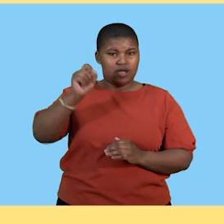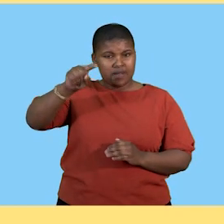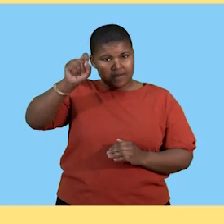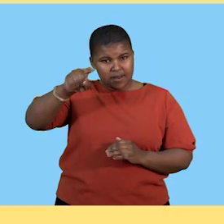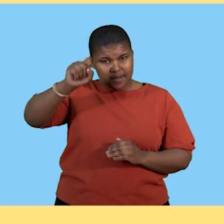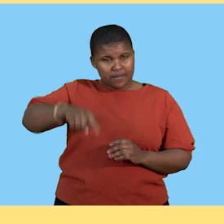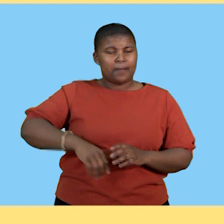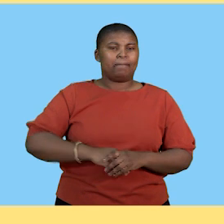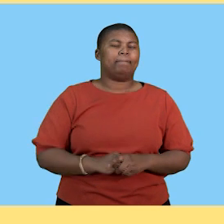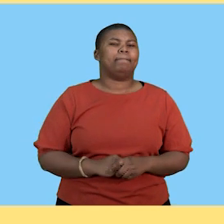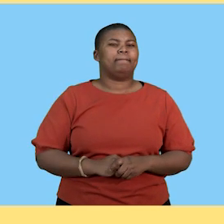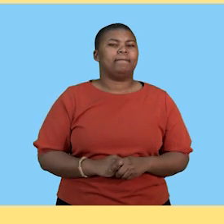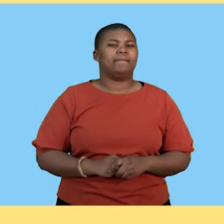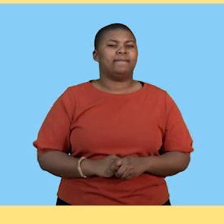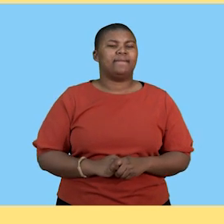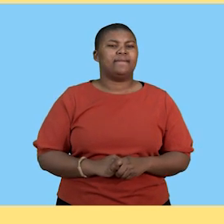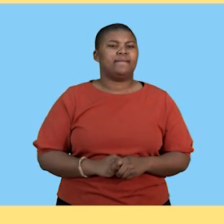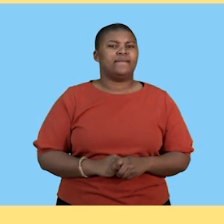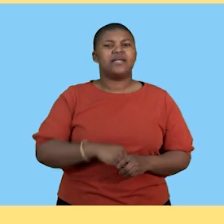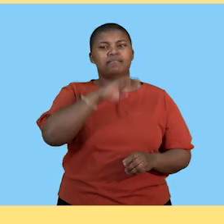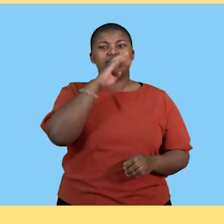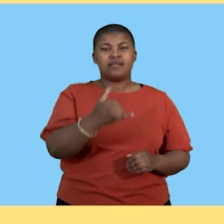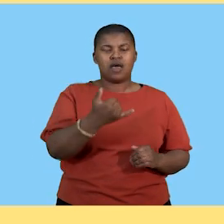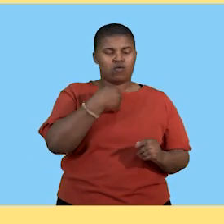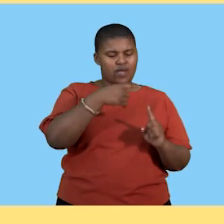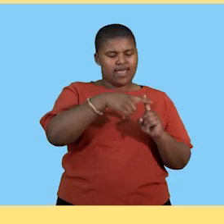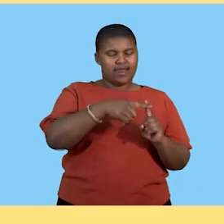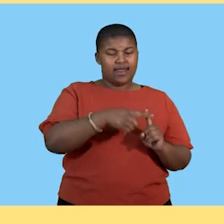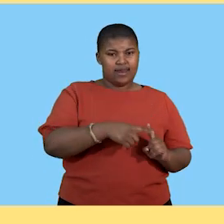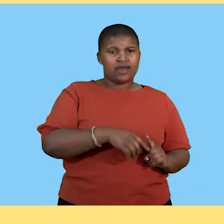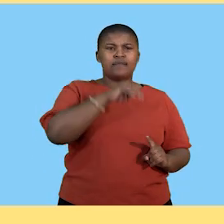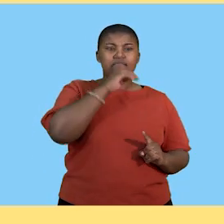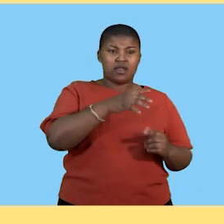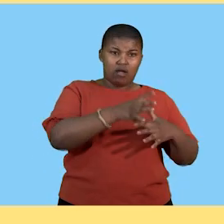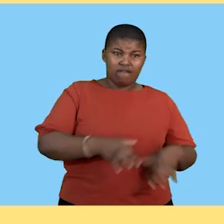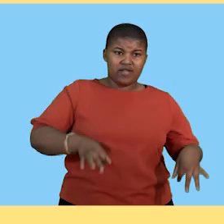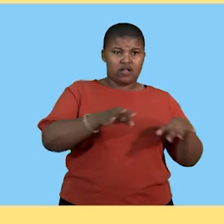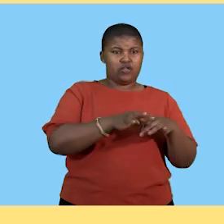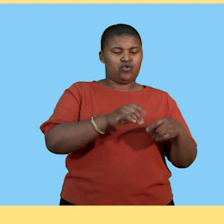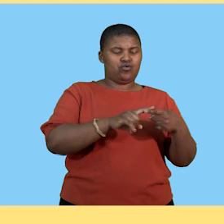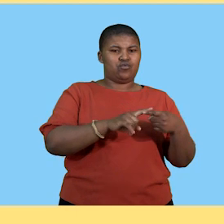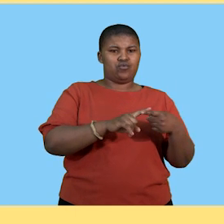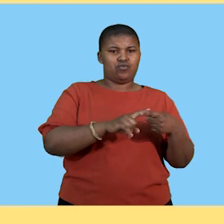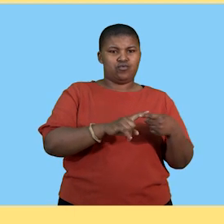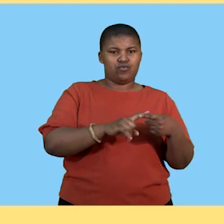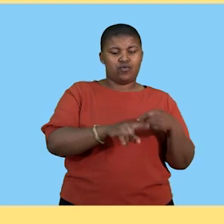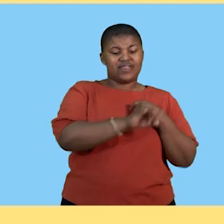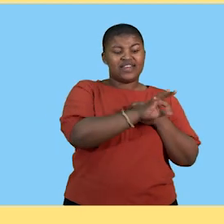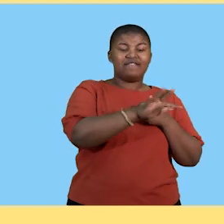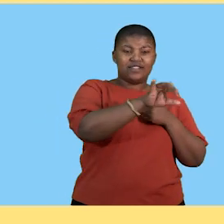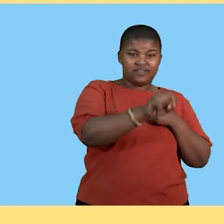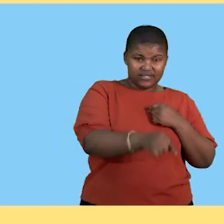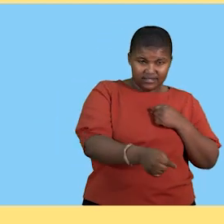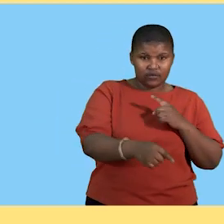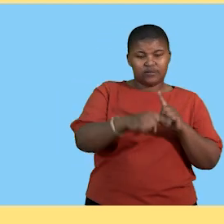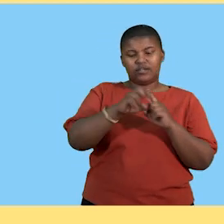amounts. When we're transferring all our amounts, we are now adding. We're taking our carrying value. So we're